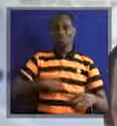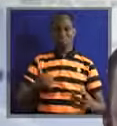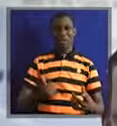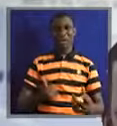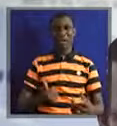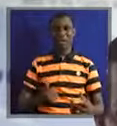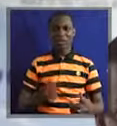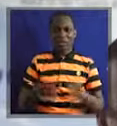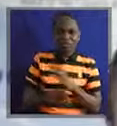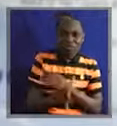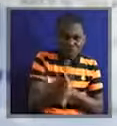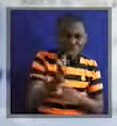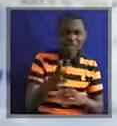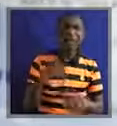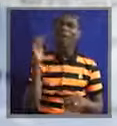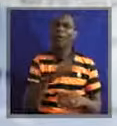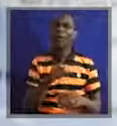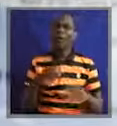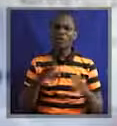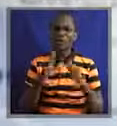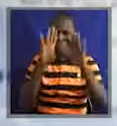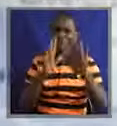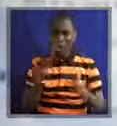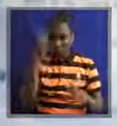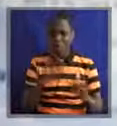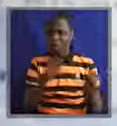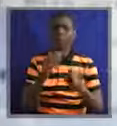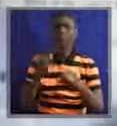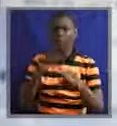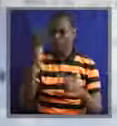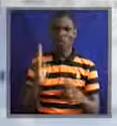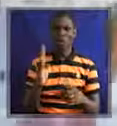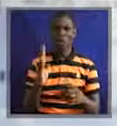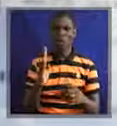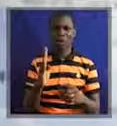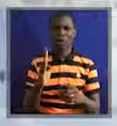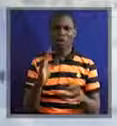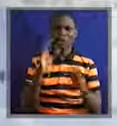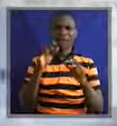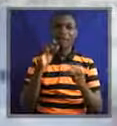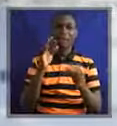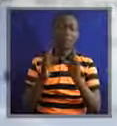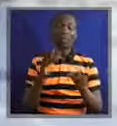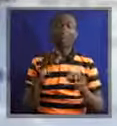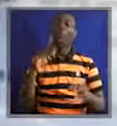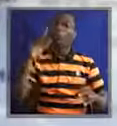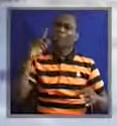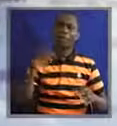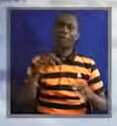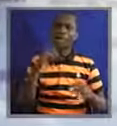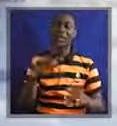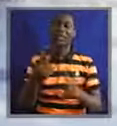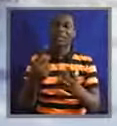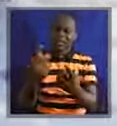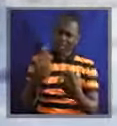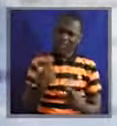nimi onyangopon asemmu ti yo show no tv so any bra me ho ni ade no me ka cho say e fake and na da sam na wan ti ase